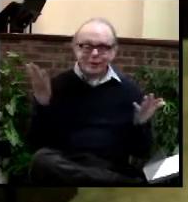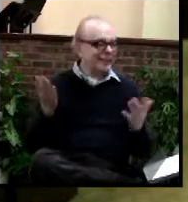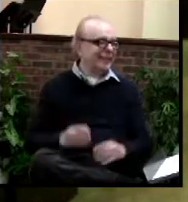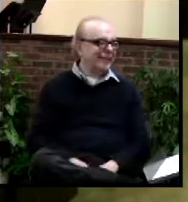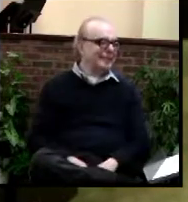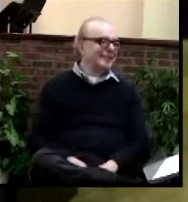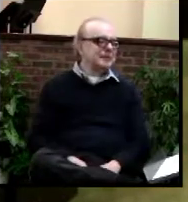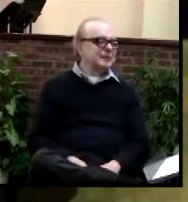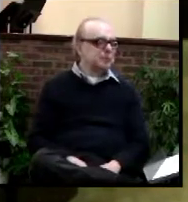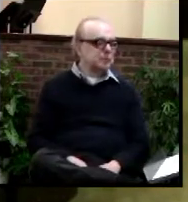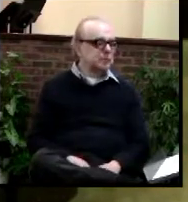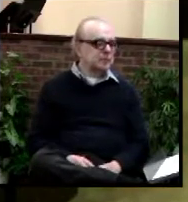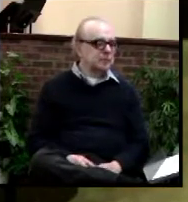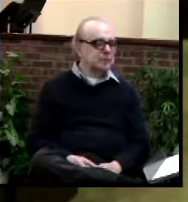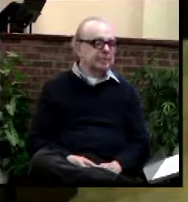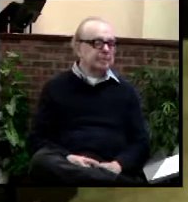But God can make you look better.